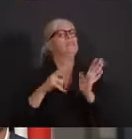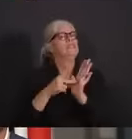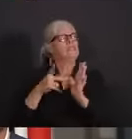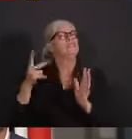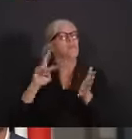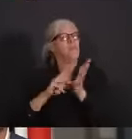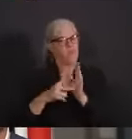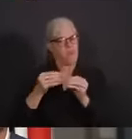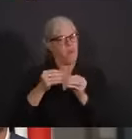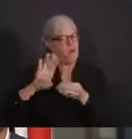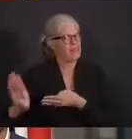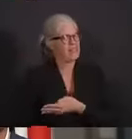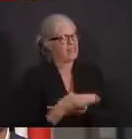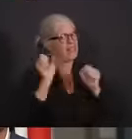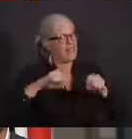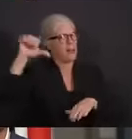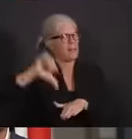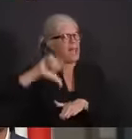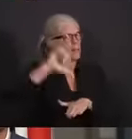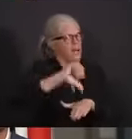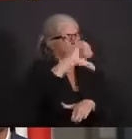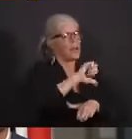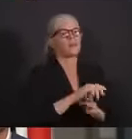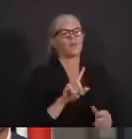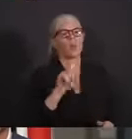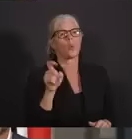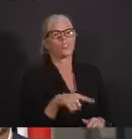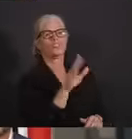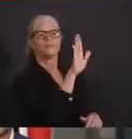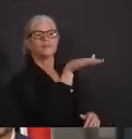tonight. Governor, on the point of the tornadoes,